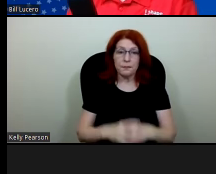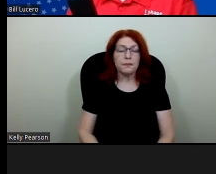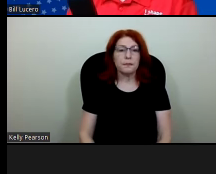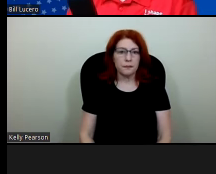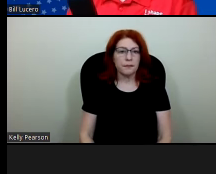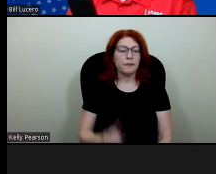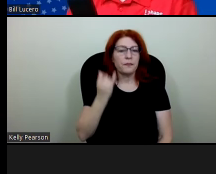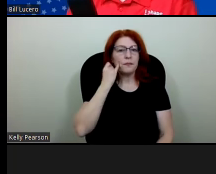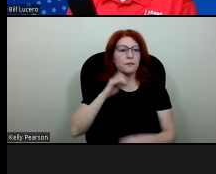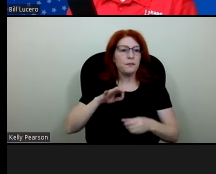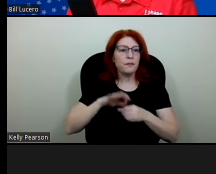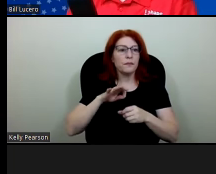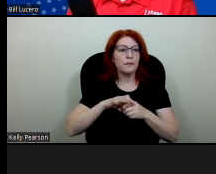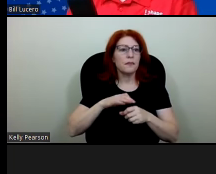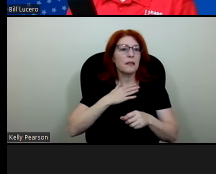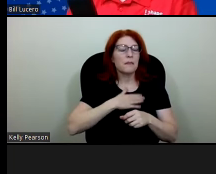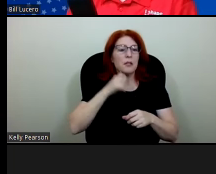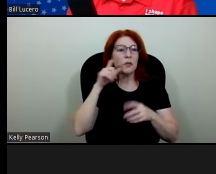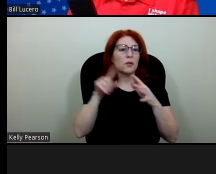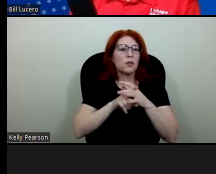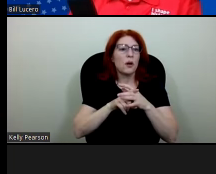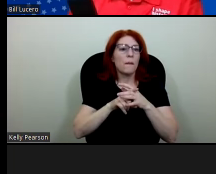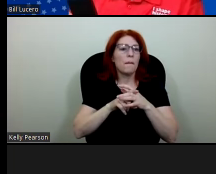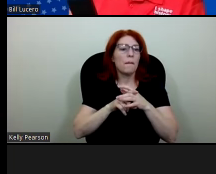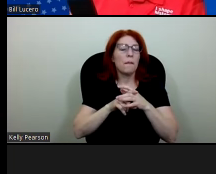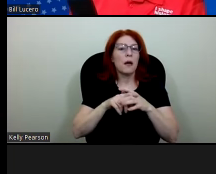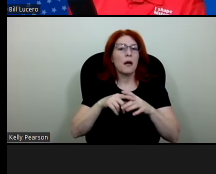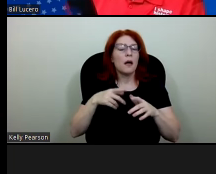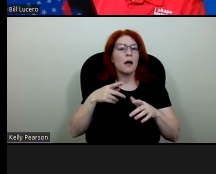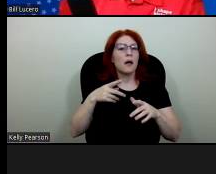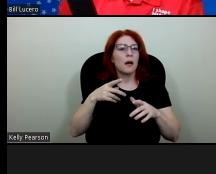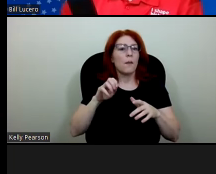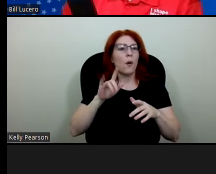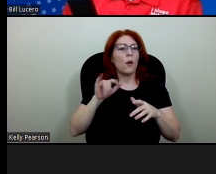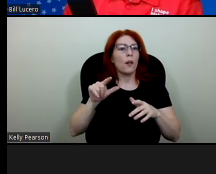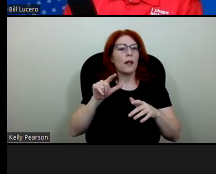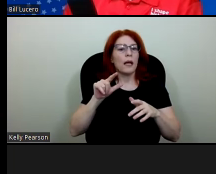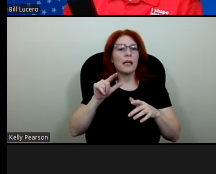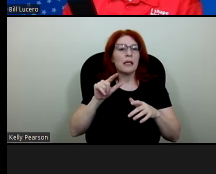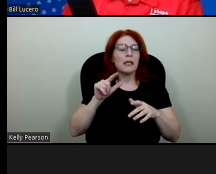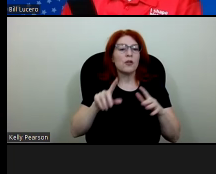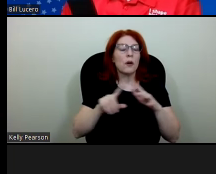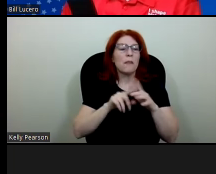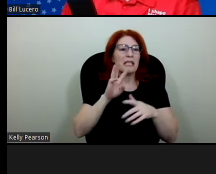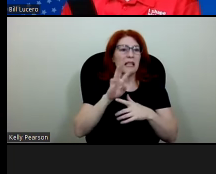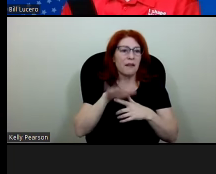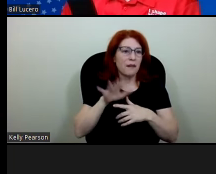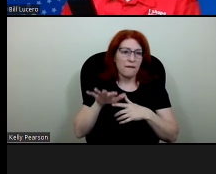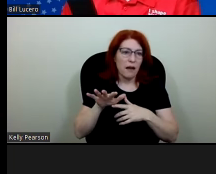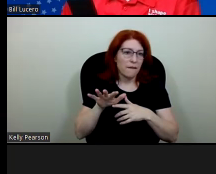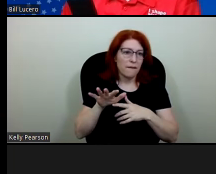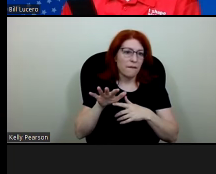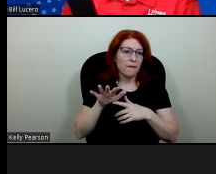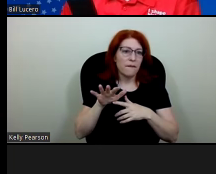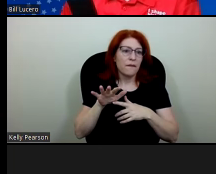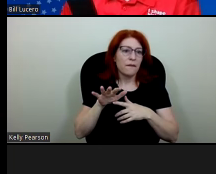voting, please don't show up at the polling location at 6:55, okay? 5 minutes